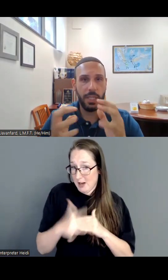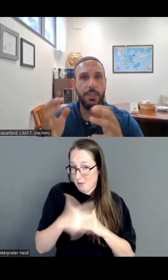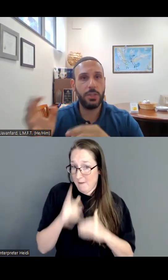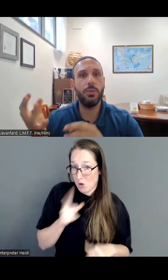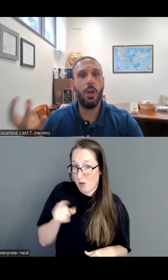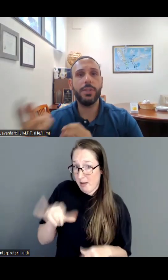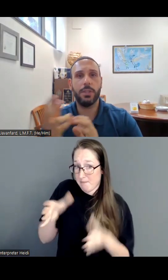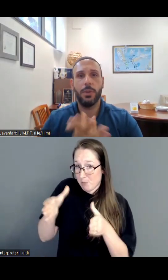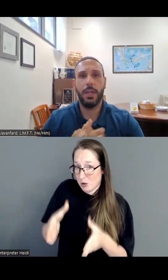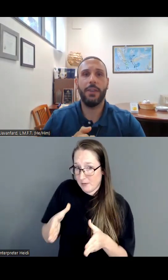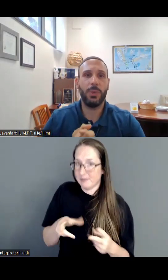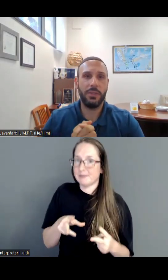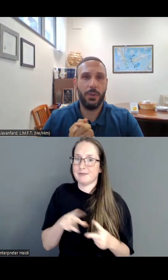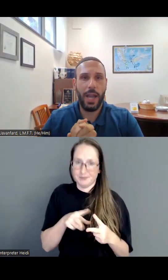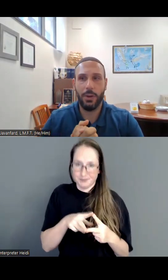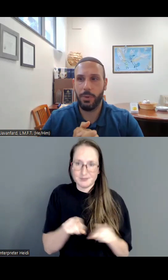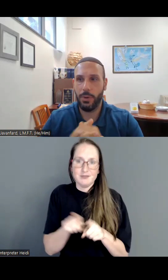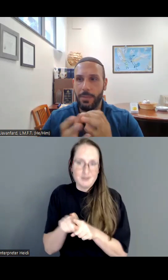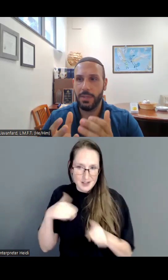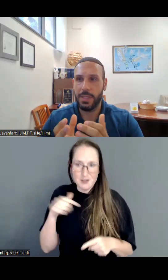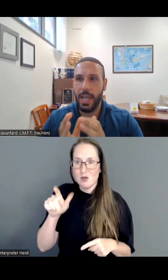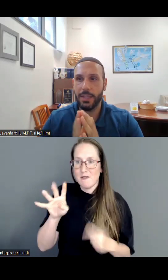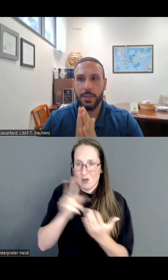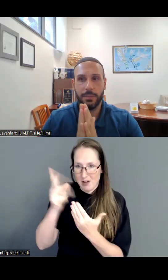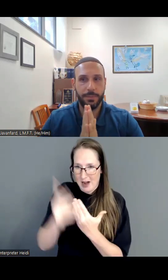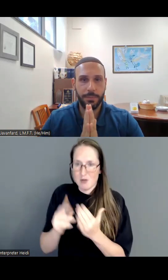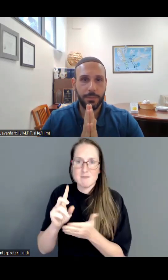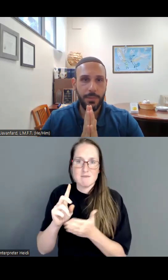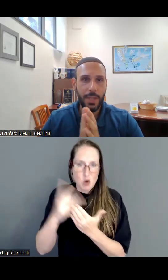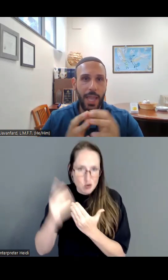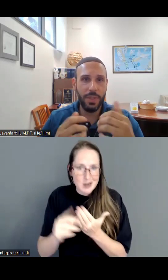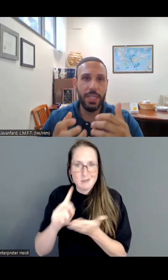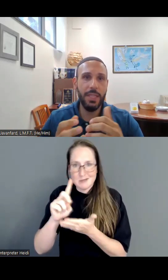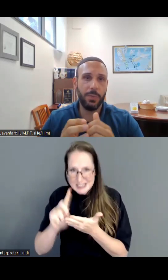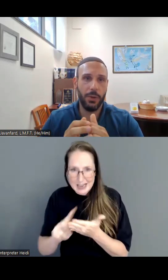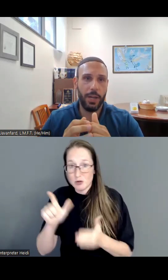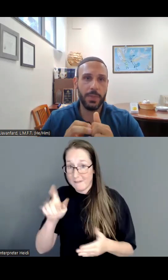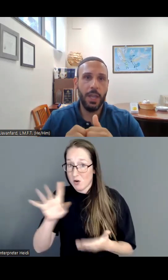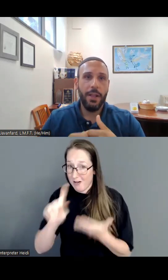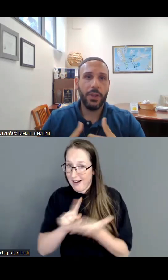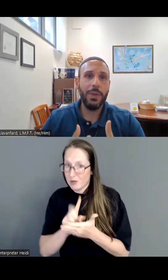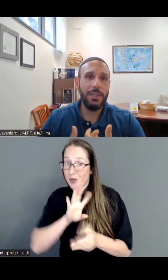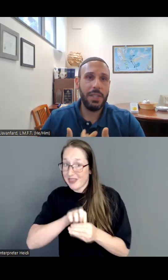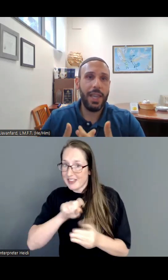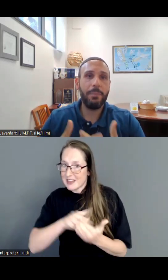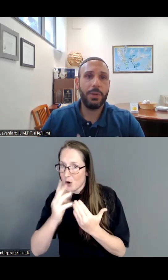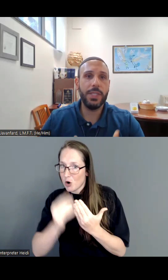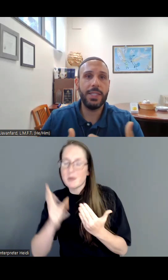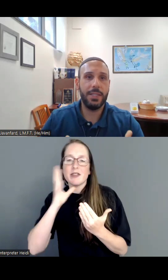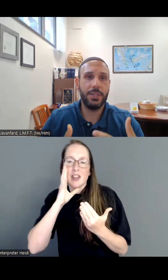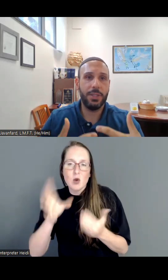them. These two also have 24-hour programs and designs. And within these programs, they're going to take